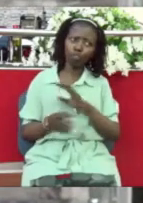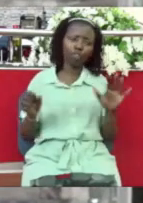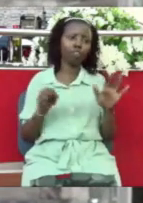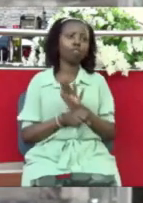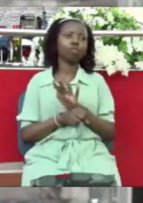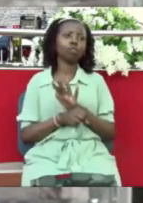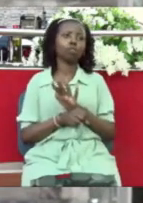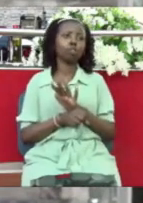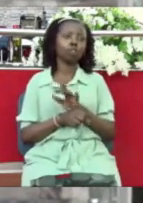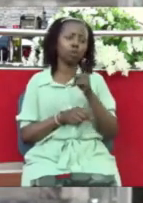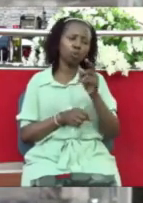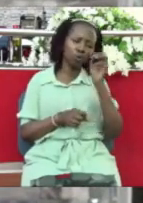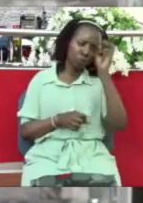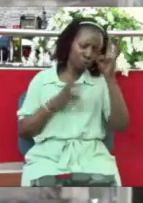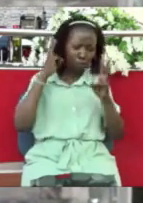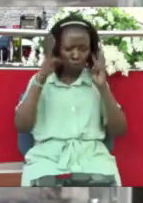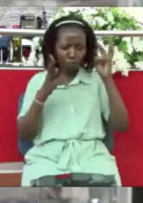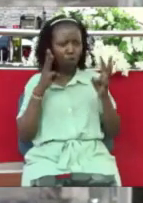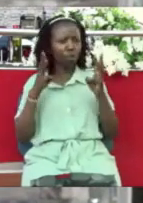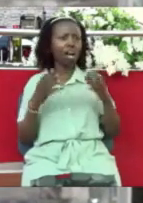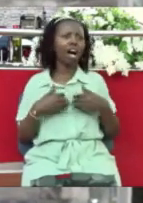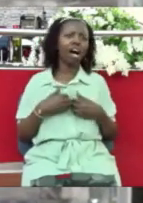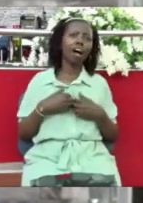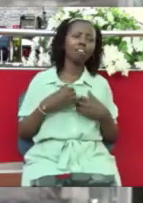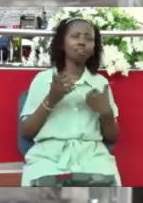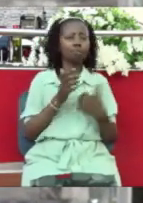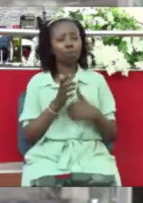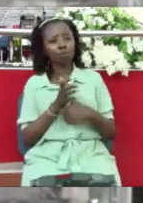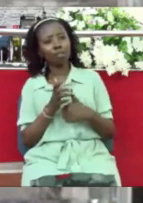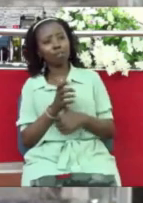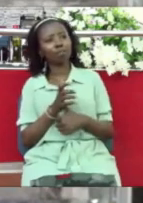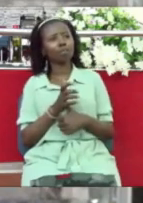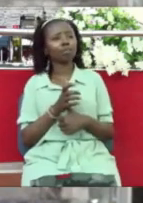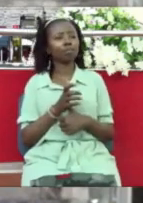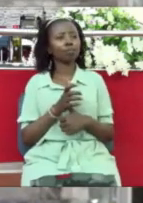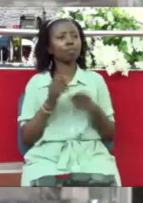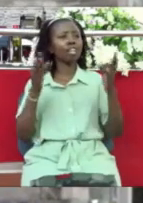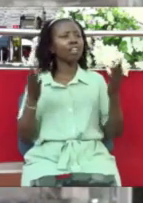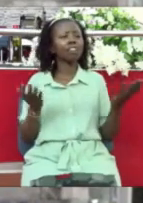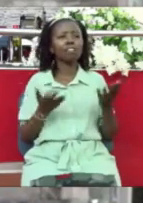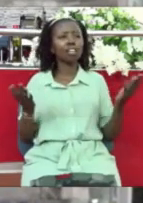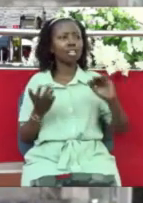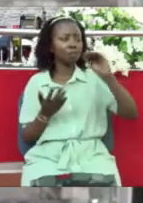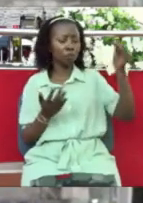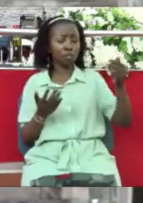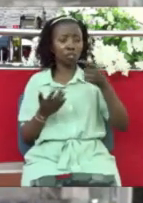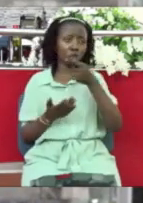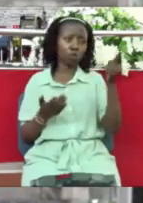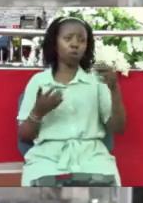Are you in doubt? Are there trials? If those, any of those are the mountains that you're fighting with